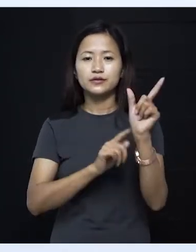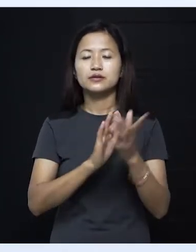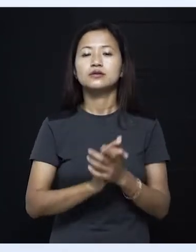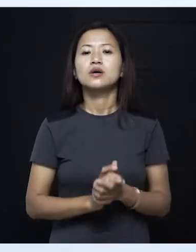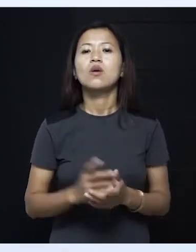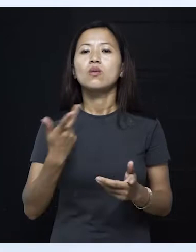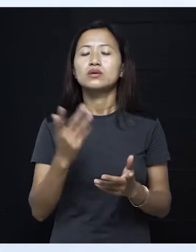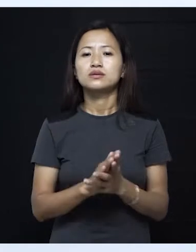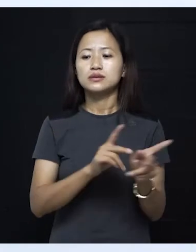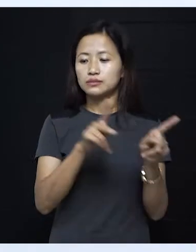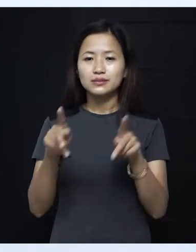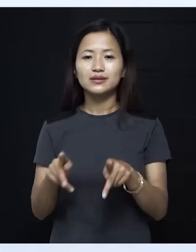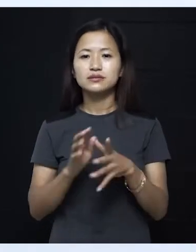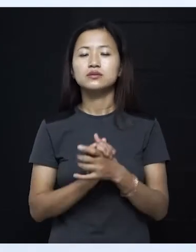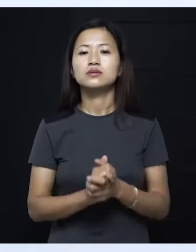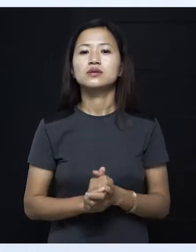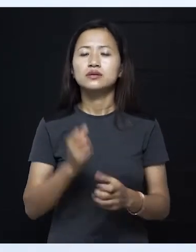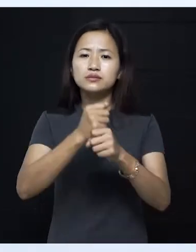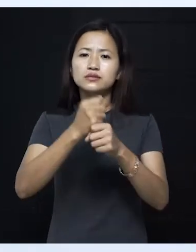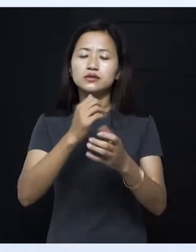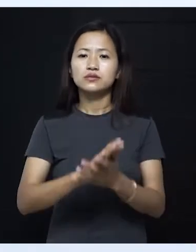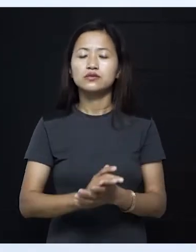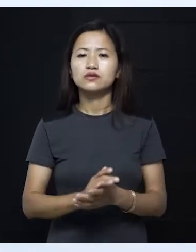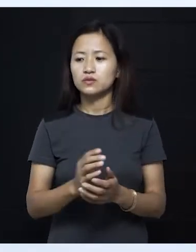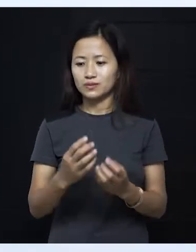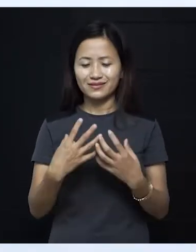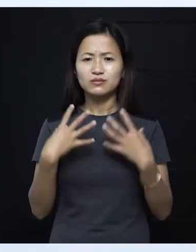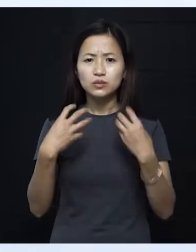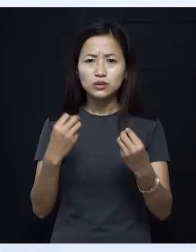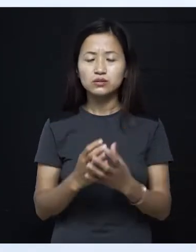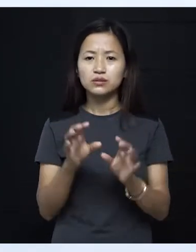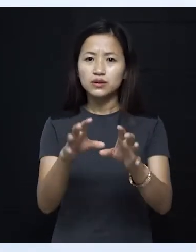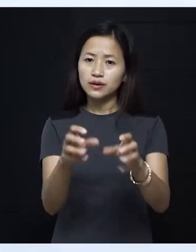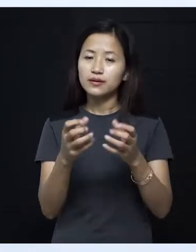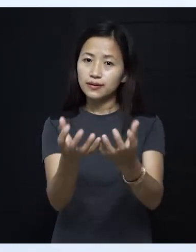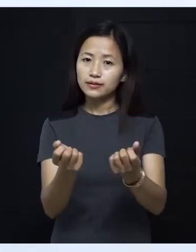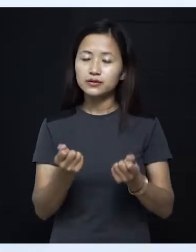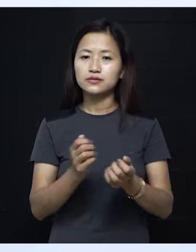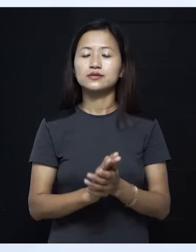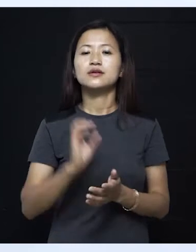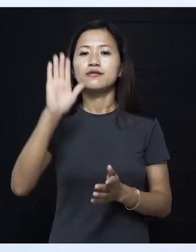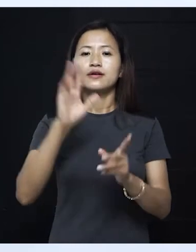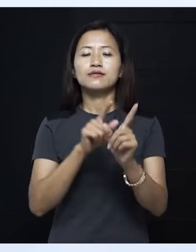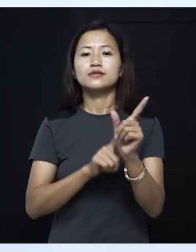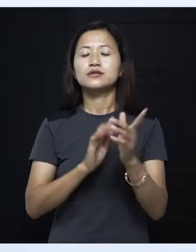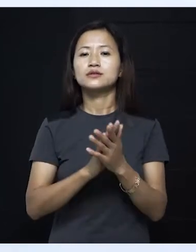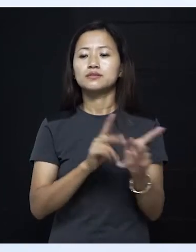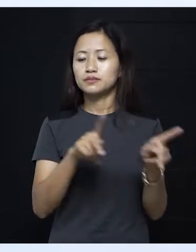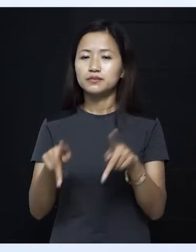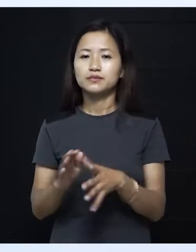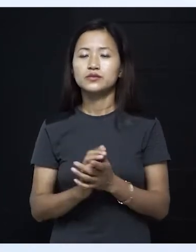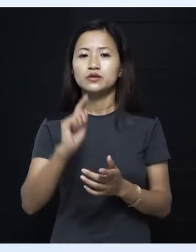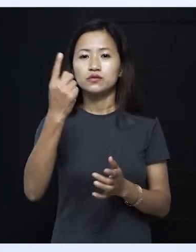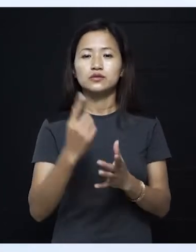the plan, what are the things that the government wants to achieve. So those are called as the 5 years plan.